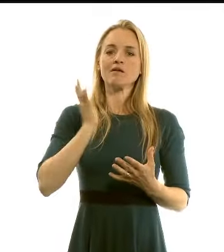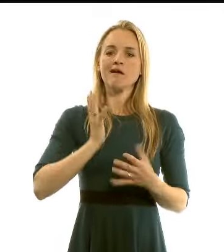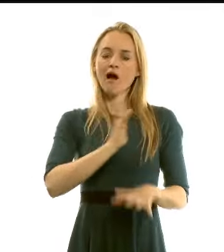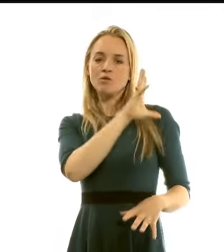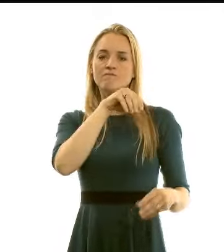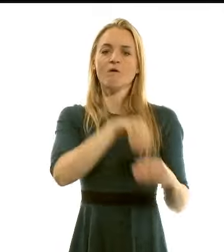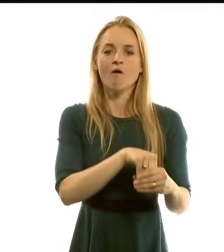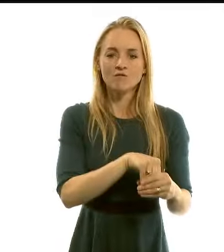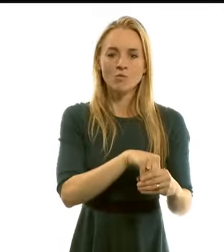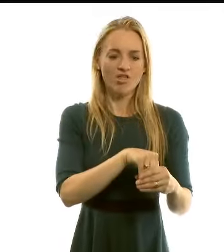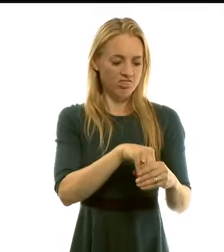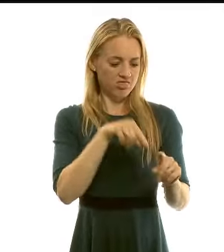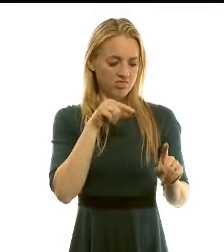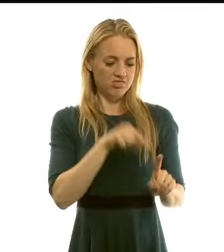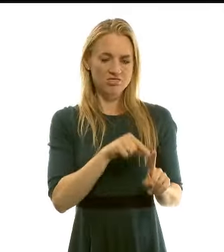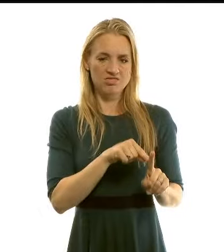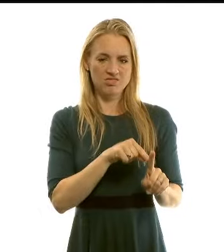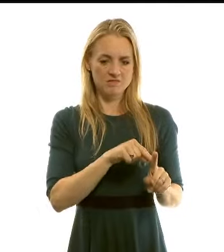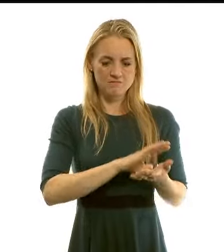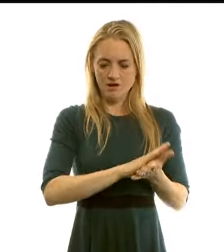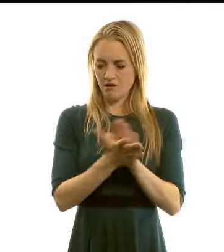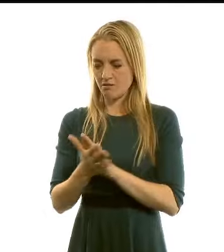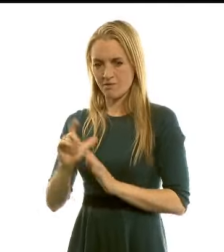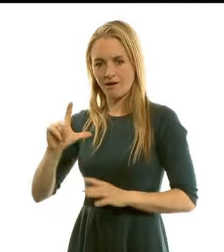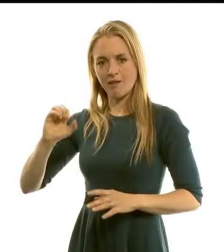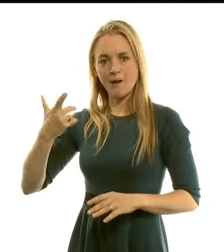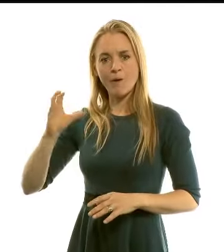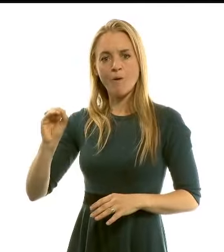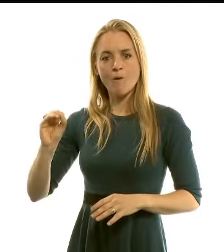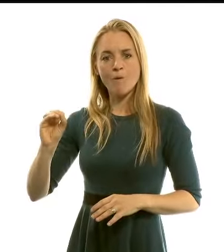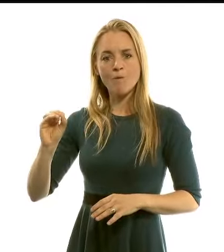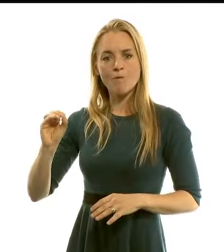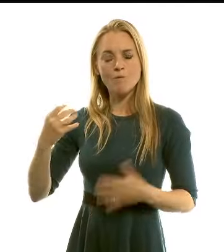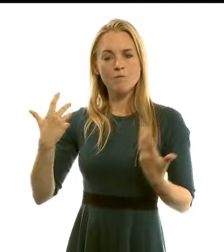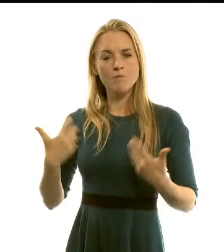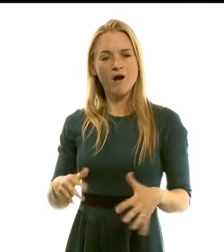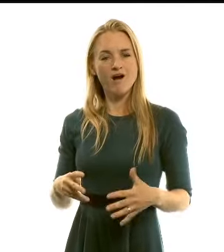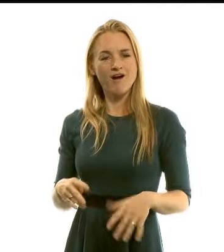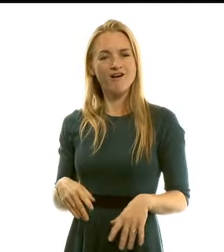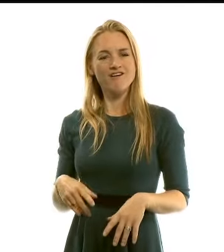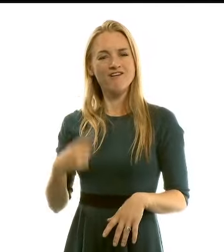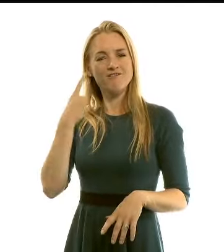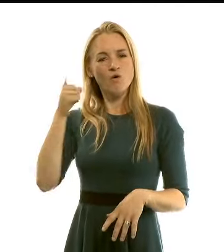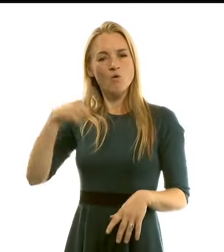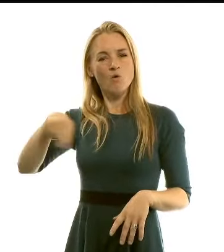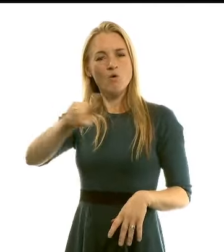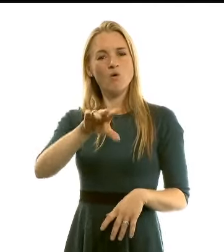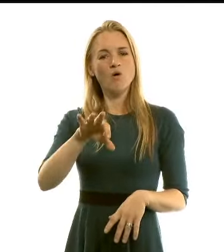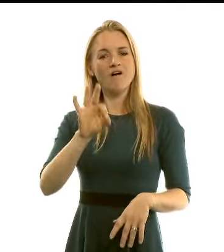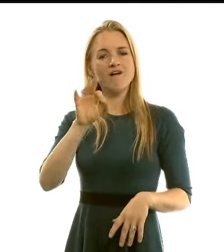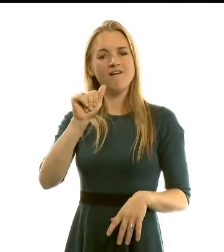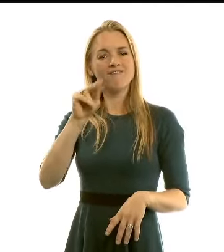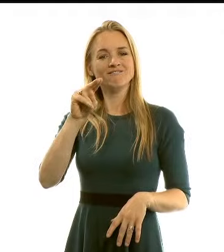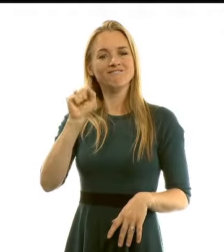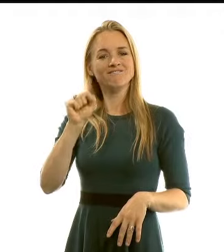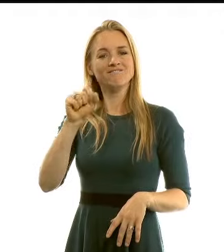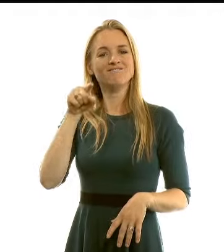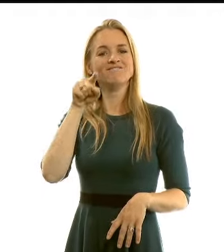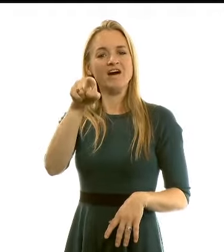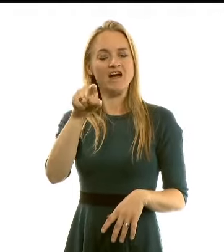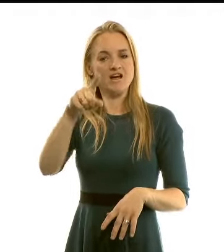a Lego product, and to be able to give an opportunity for Lego fans everywhere to enjoy what